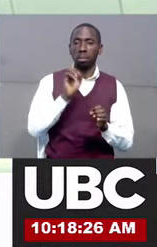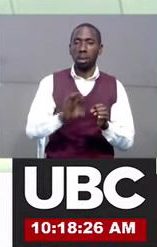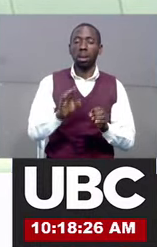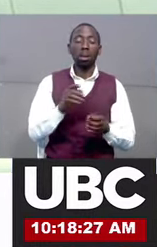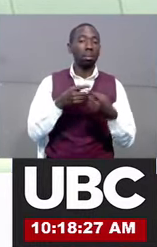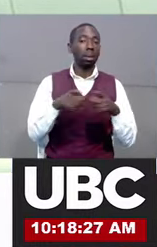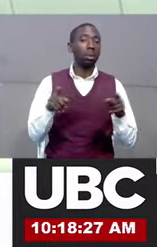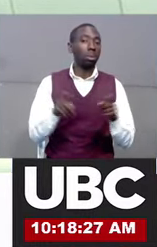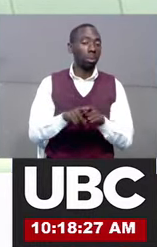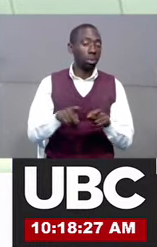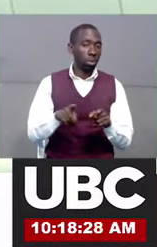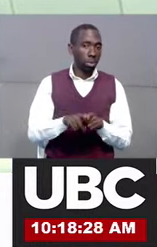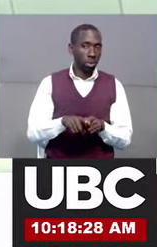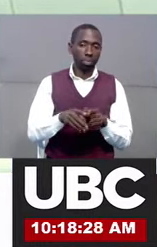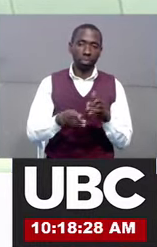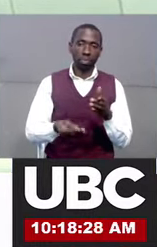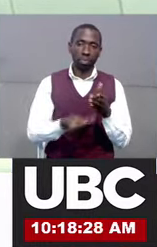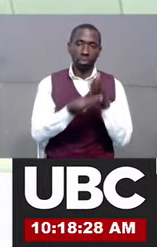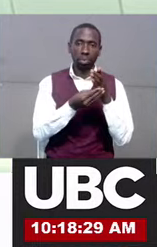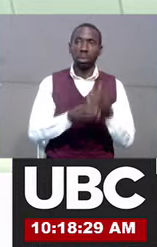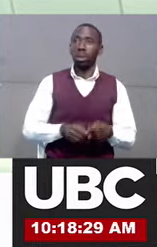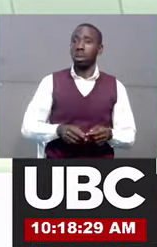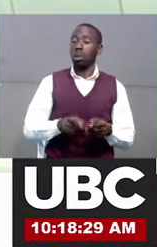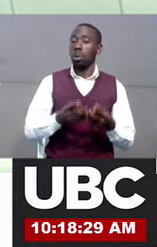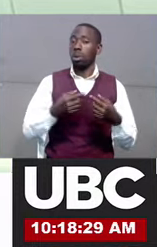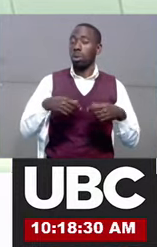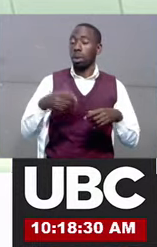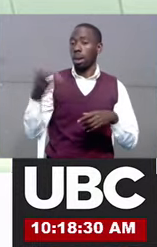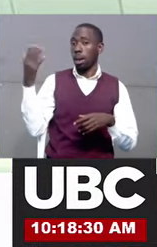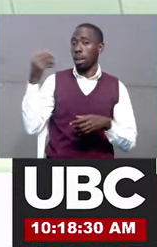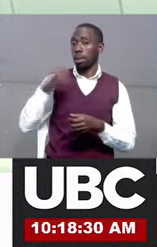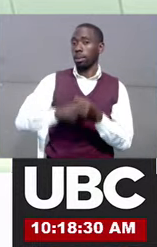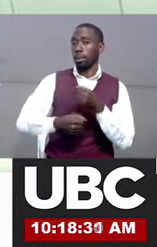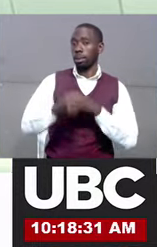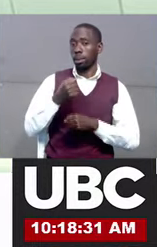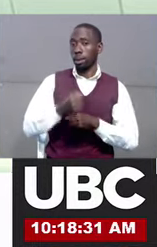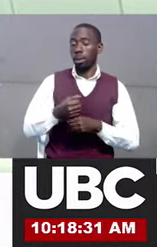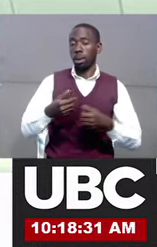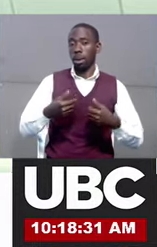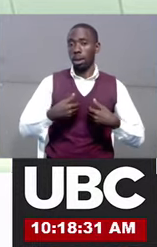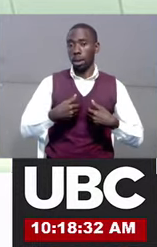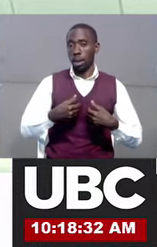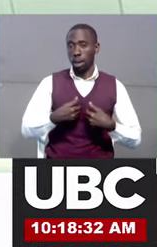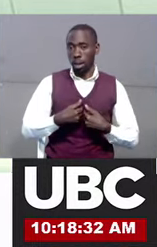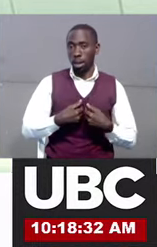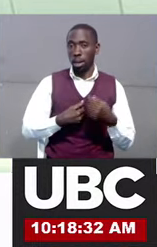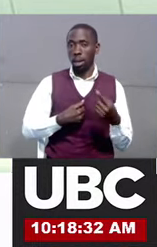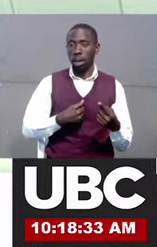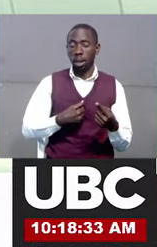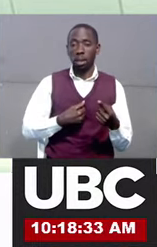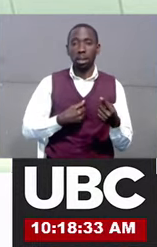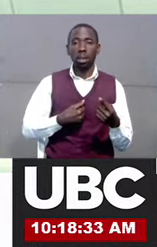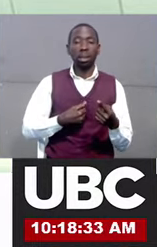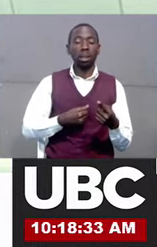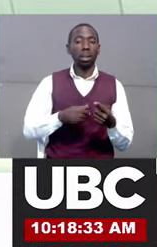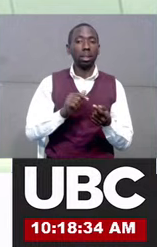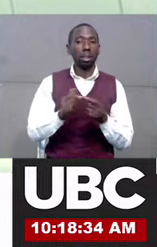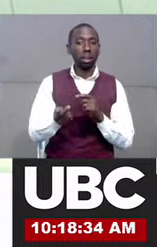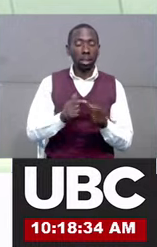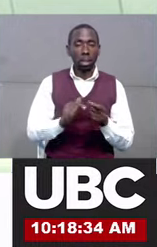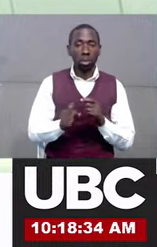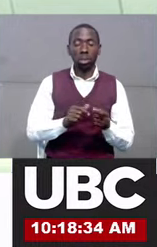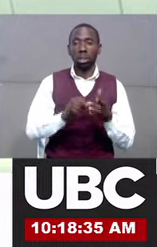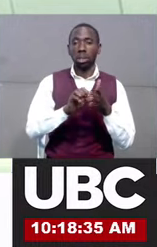that, there was a complaint in this house last year and the previous years about the